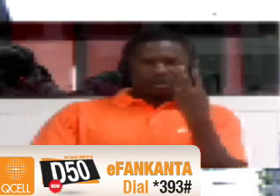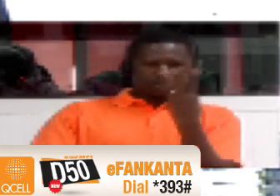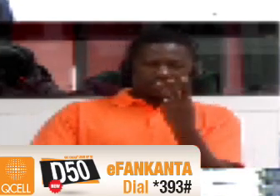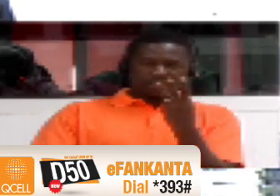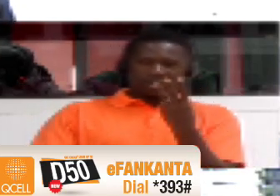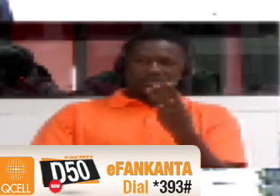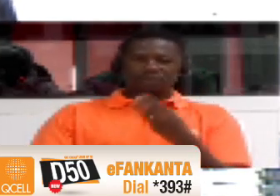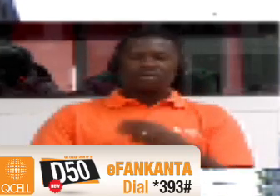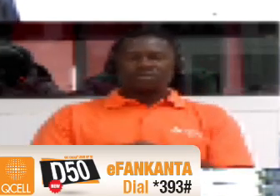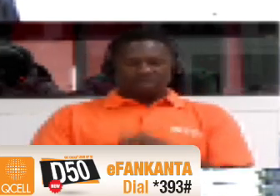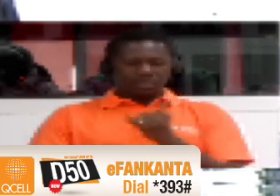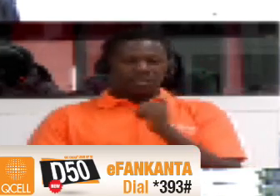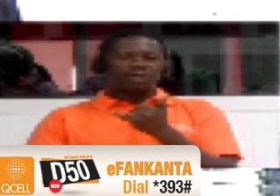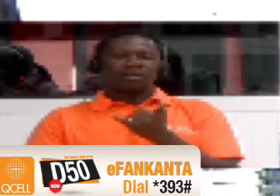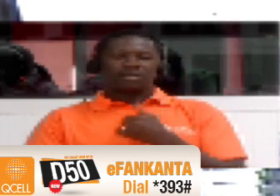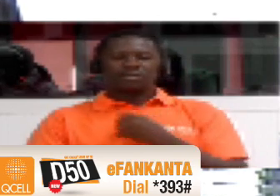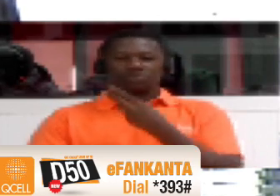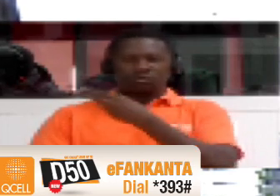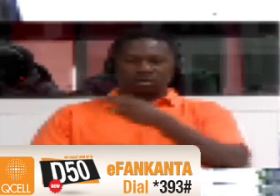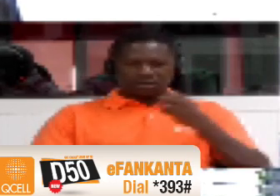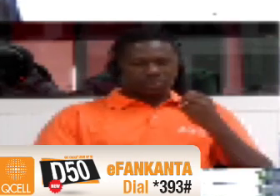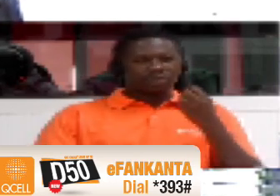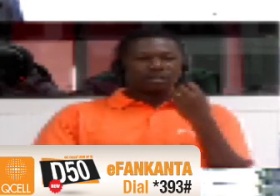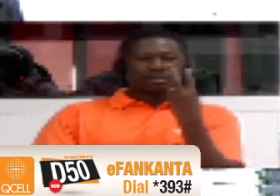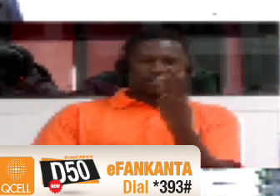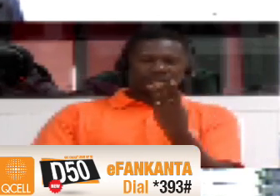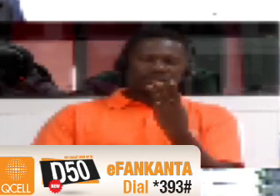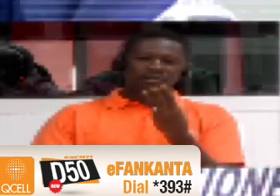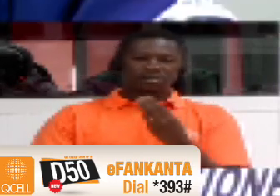2003, sorry. Very well. 2003,